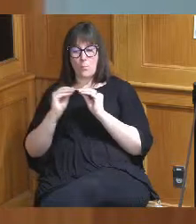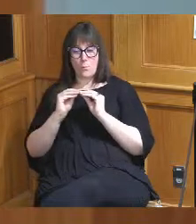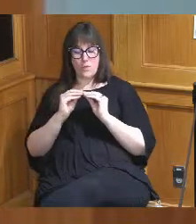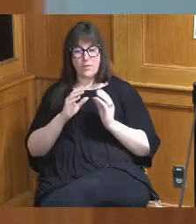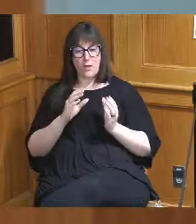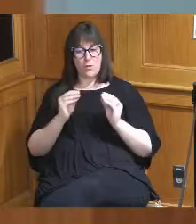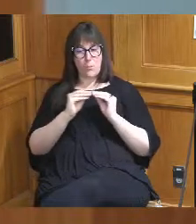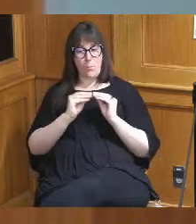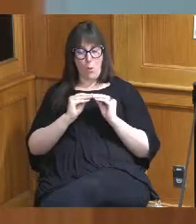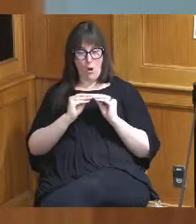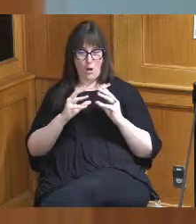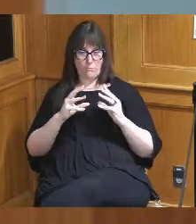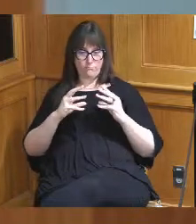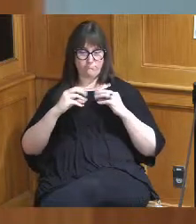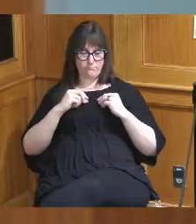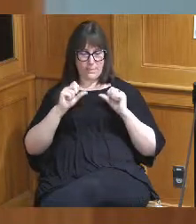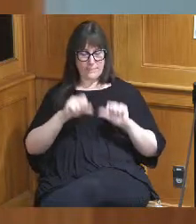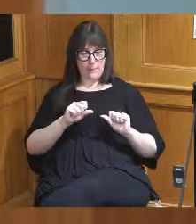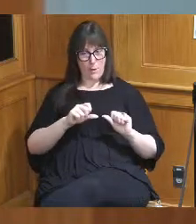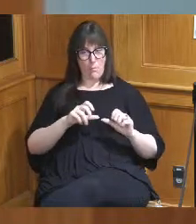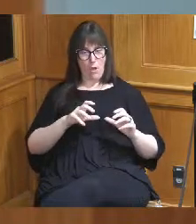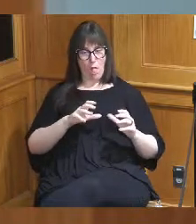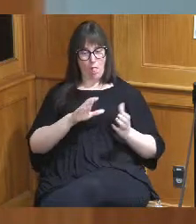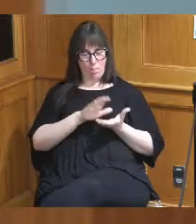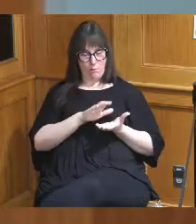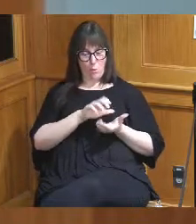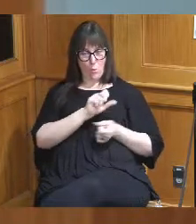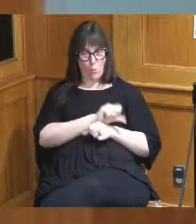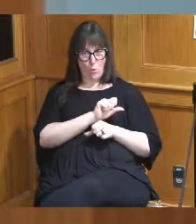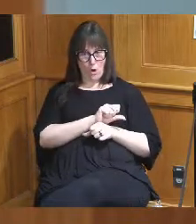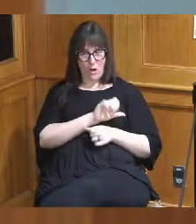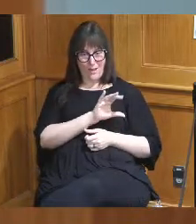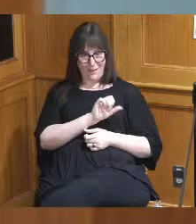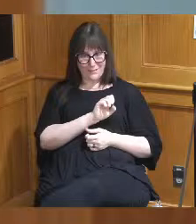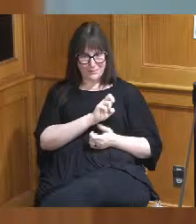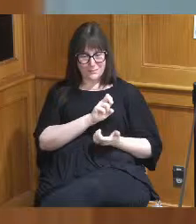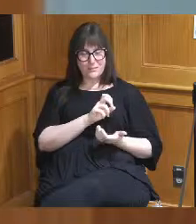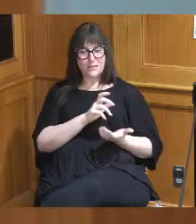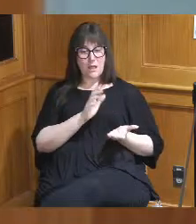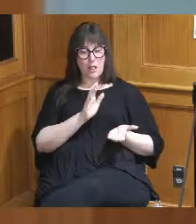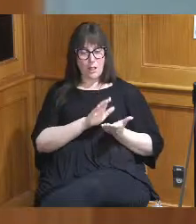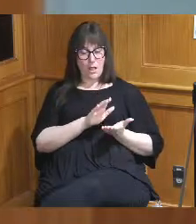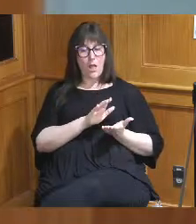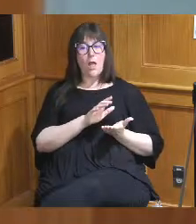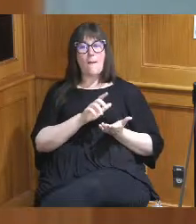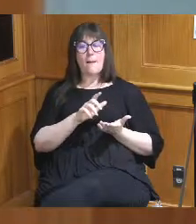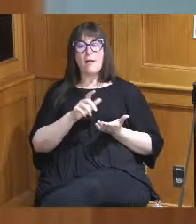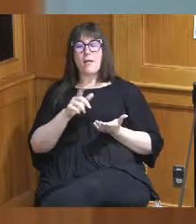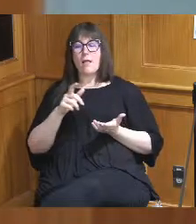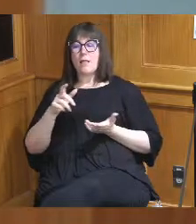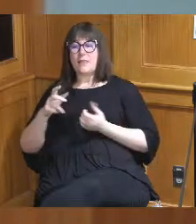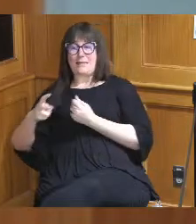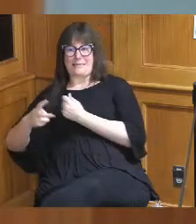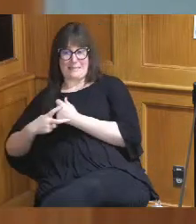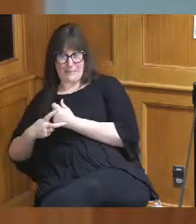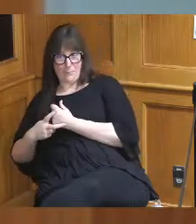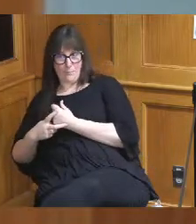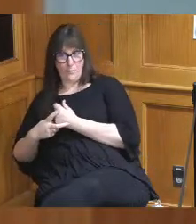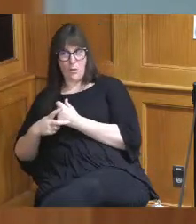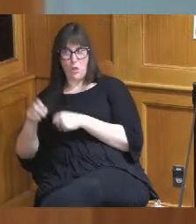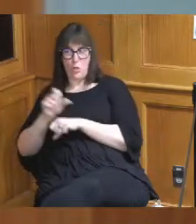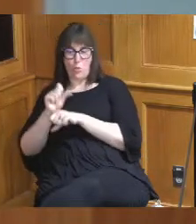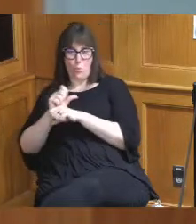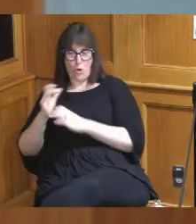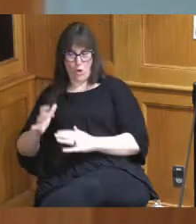to meet the expectations that they have on a day-to-day basis to see families, conduct investigations, make good